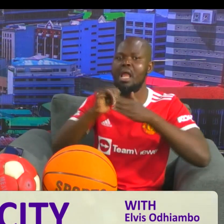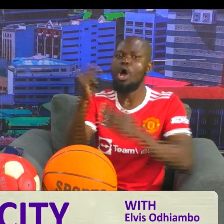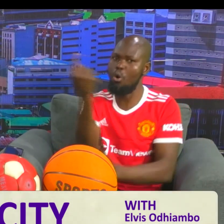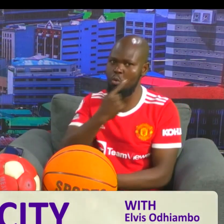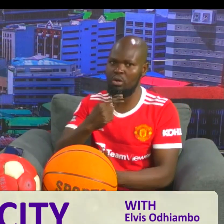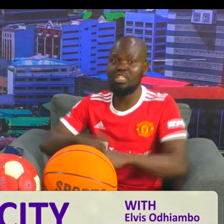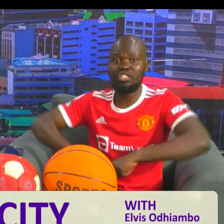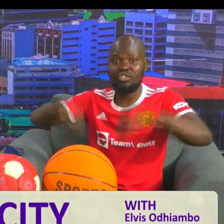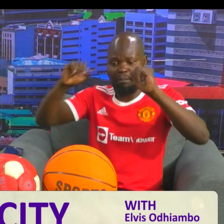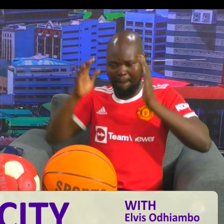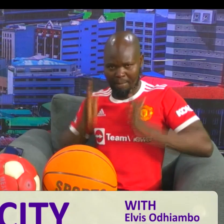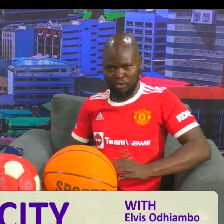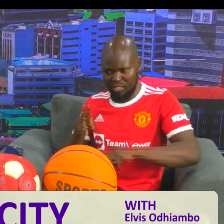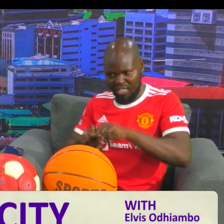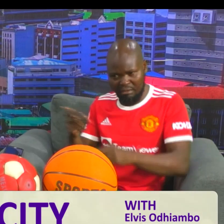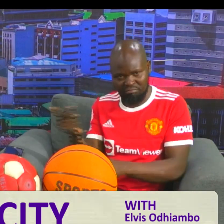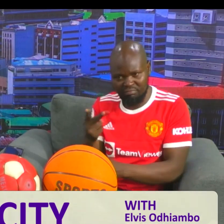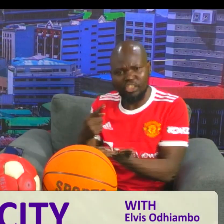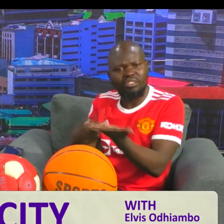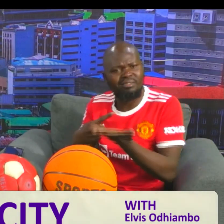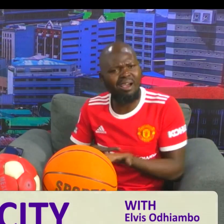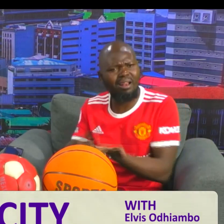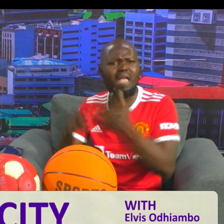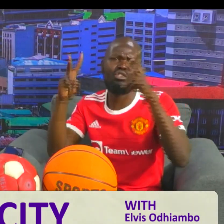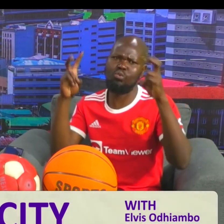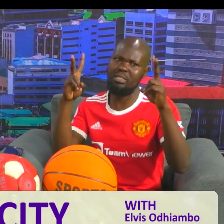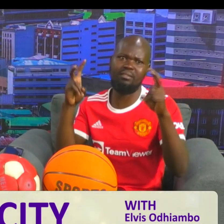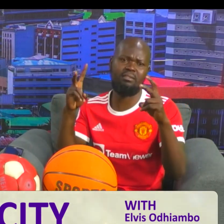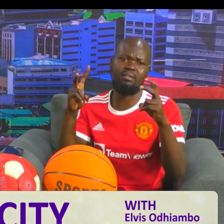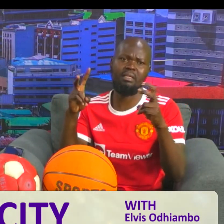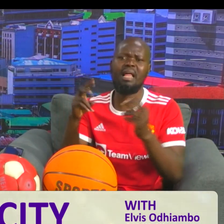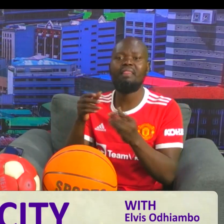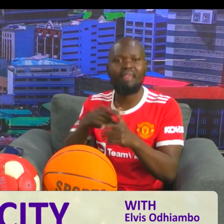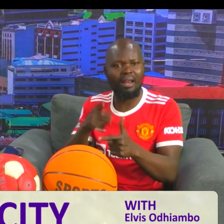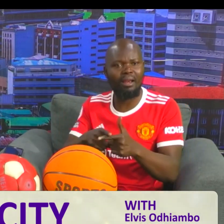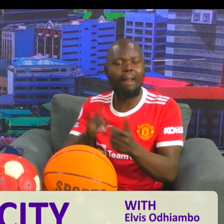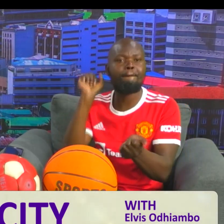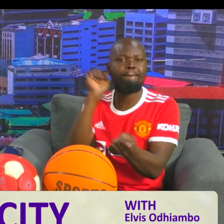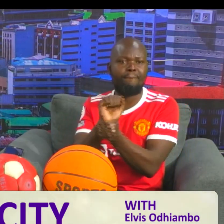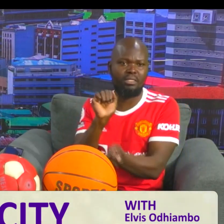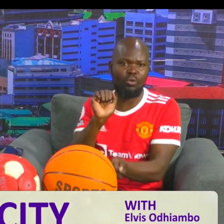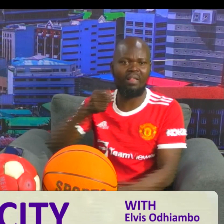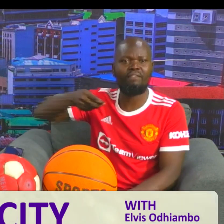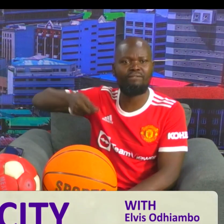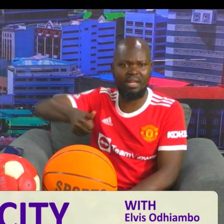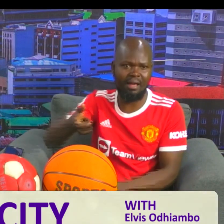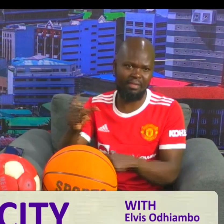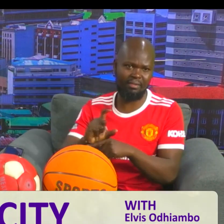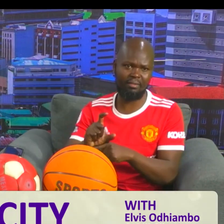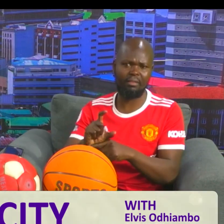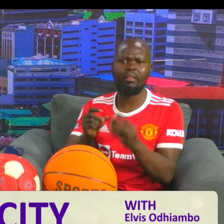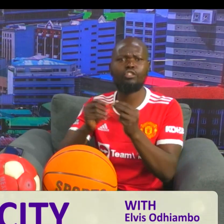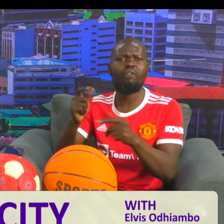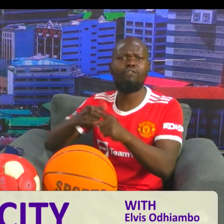think the leadership and the board needs to discuss with the chairman so that they discuss this issue and solve it, so